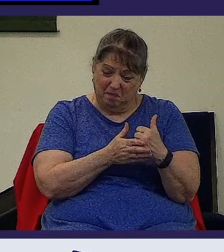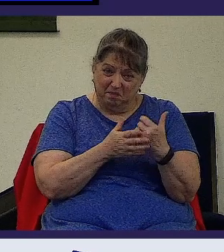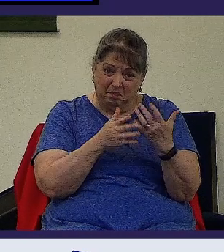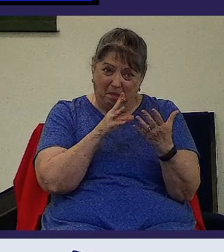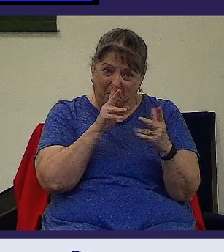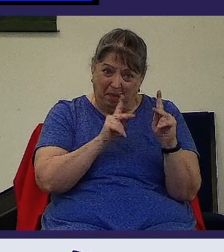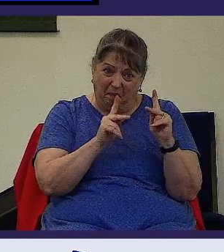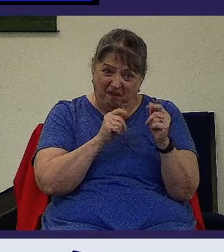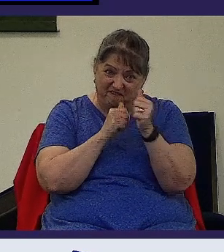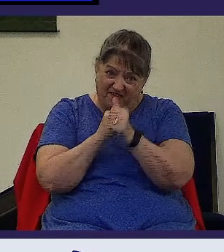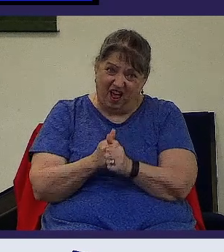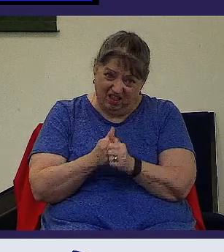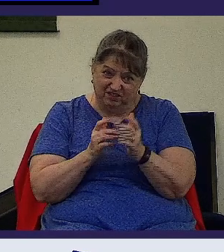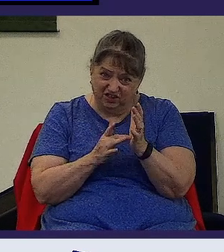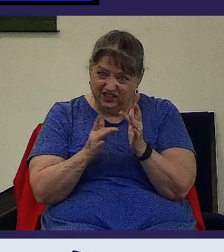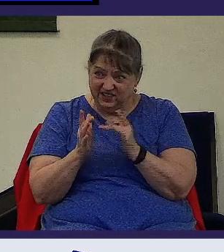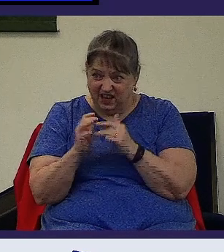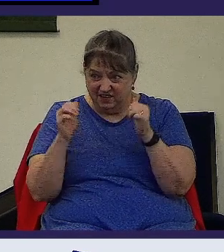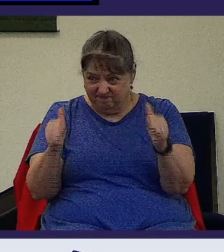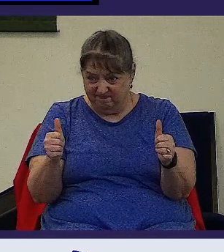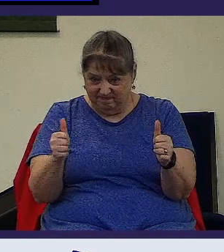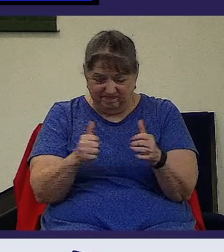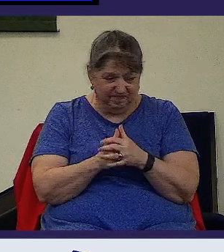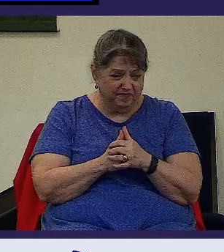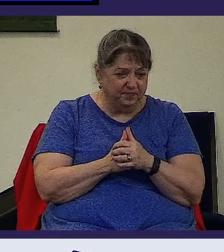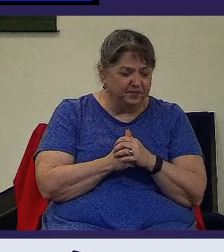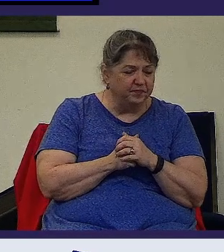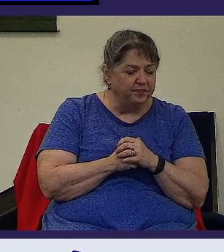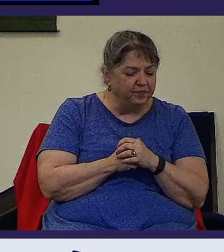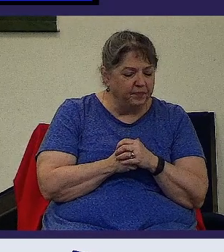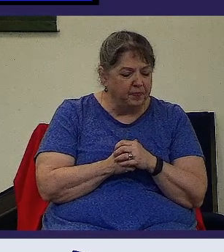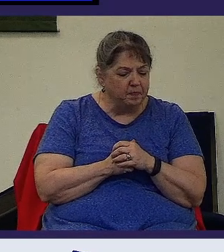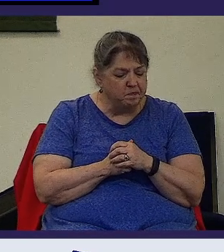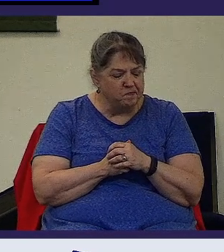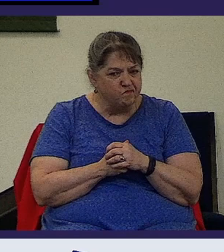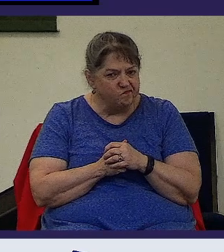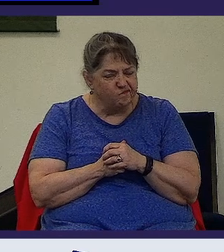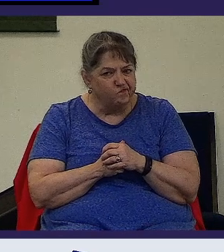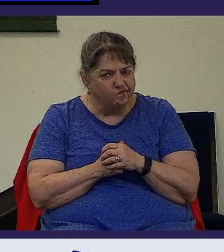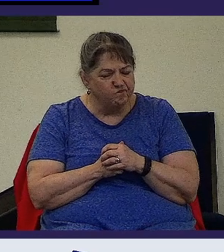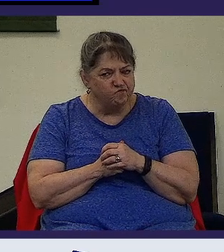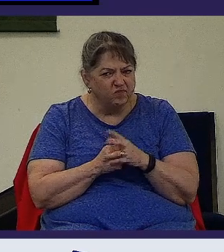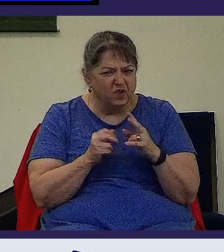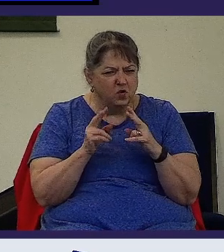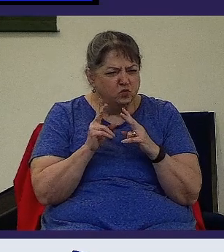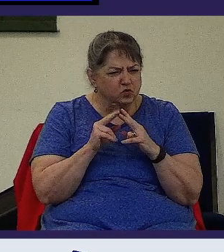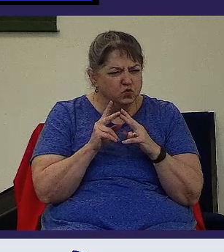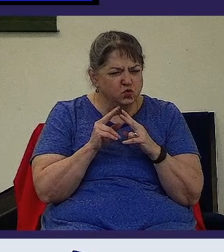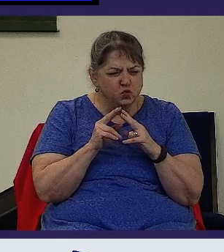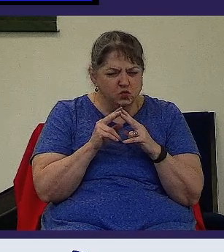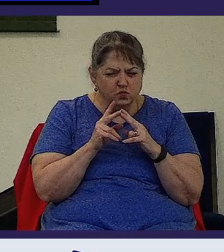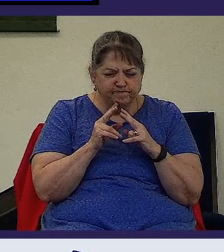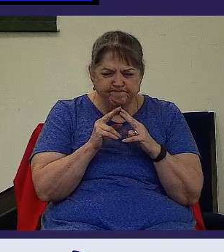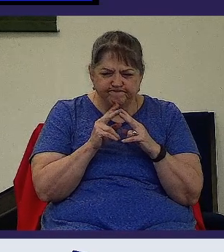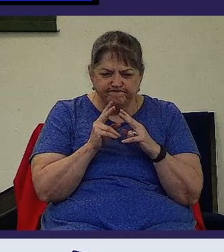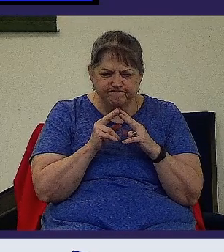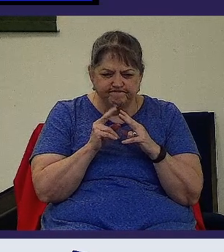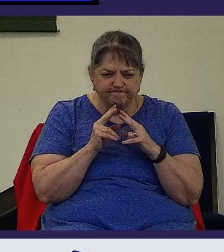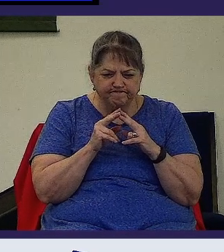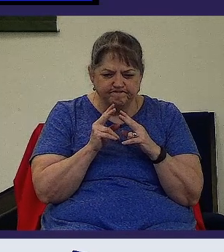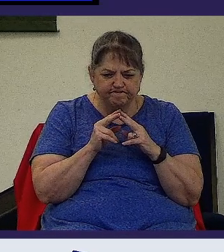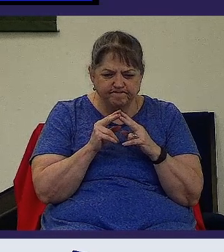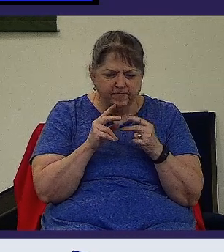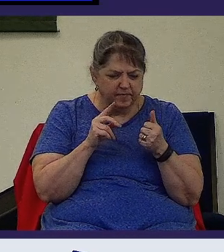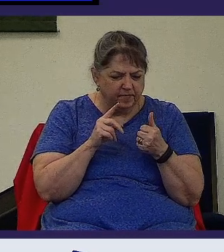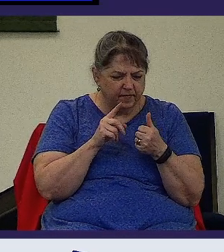so i wanted to encourage you with that um as far as the two things i wanted to say one uh the ladies